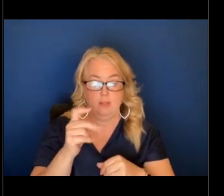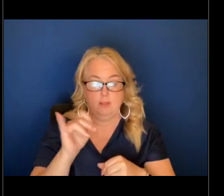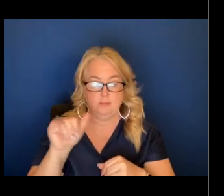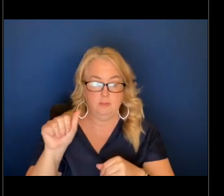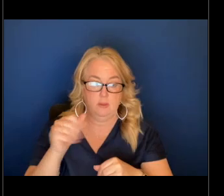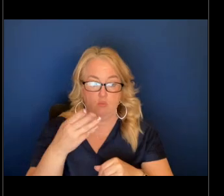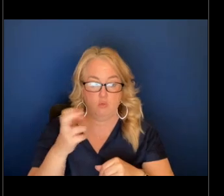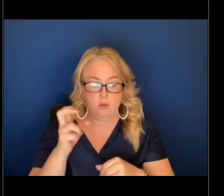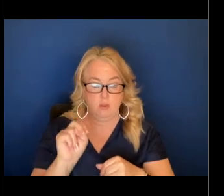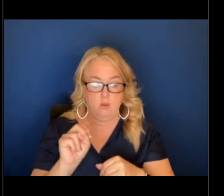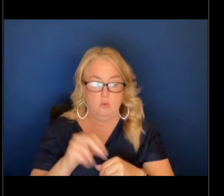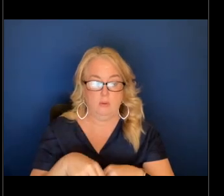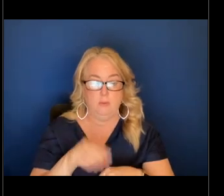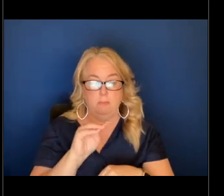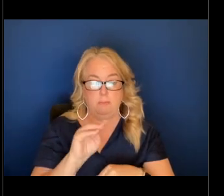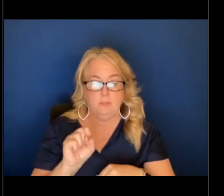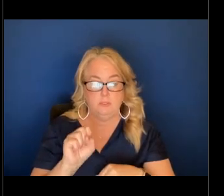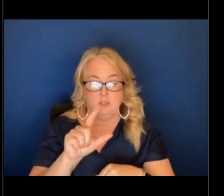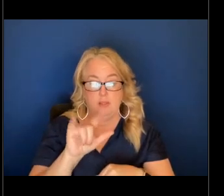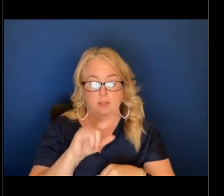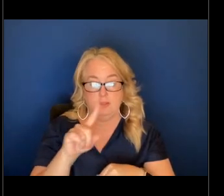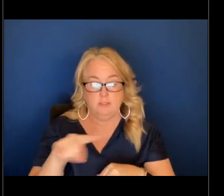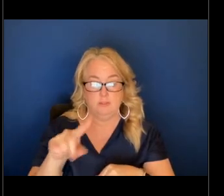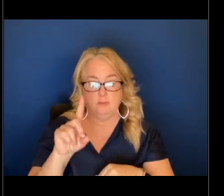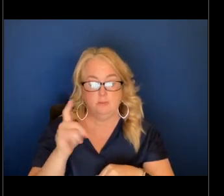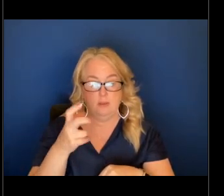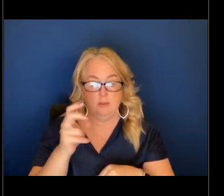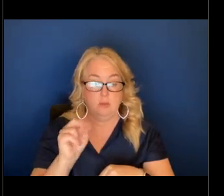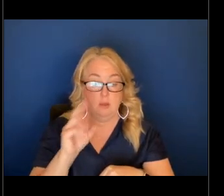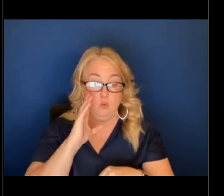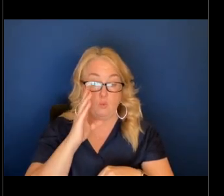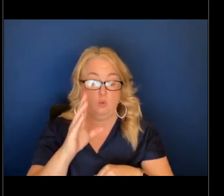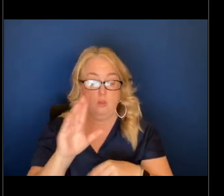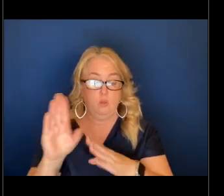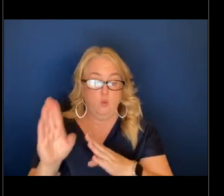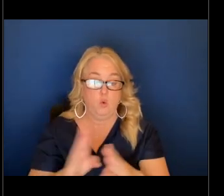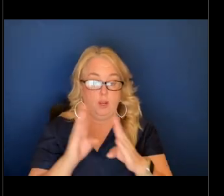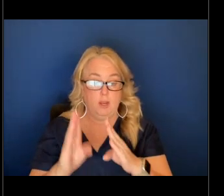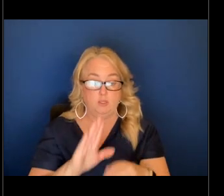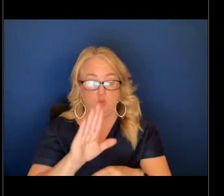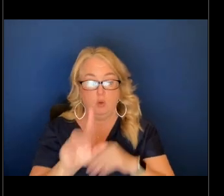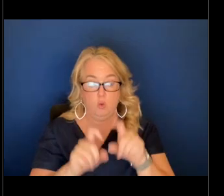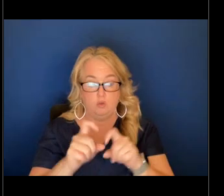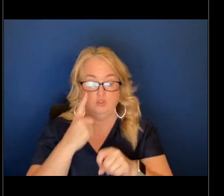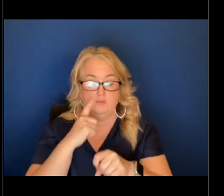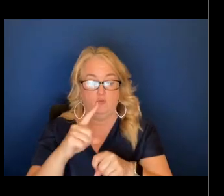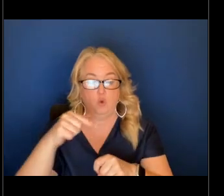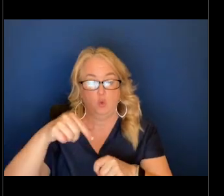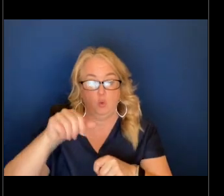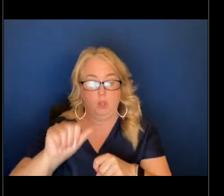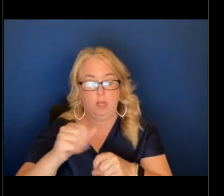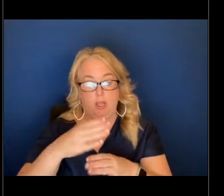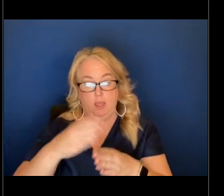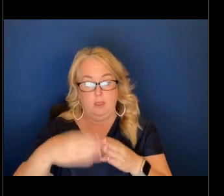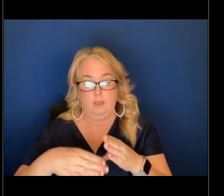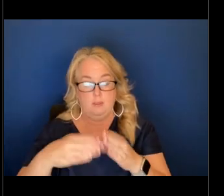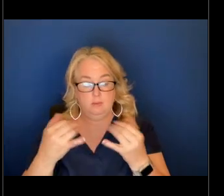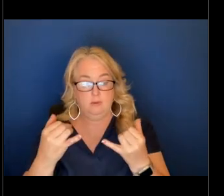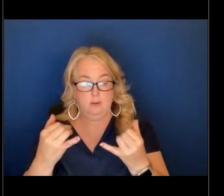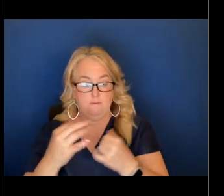Ms. Liz Dyson will organize your questions for the Q&A portion of today's presentation.